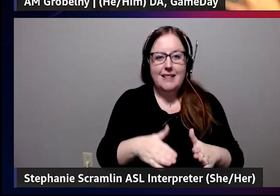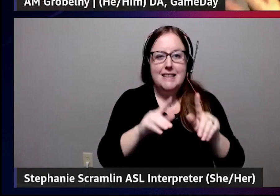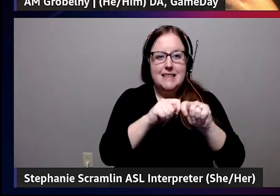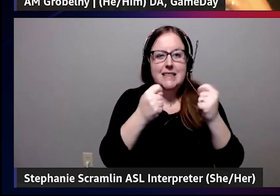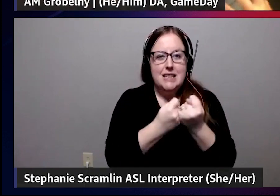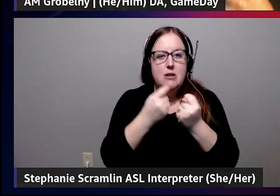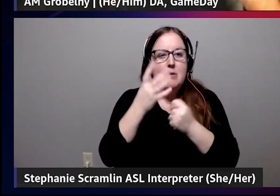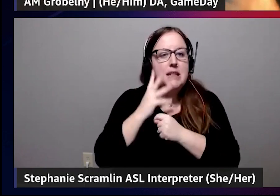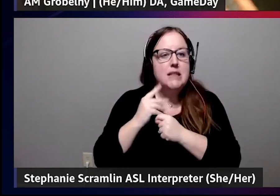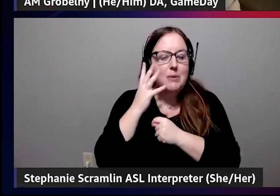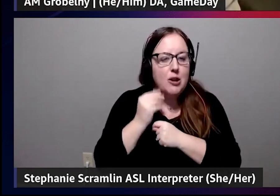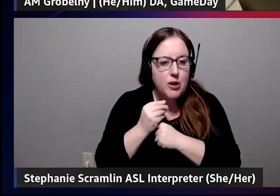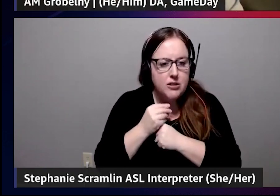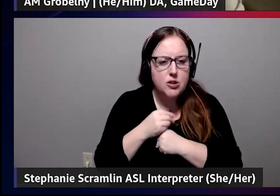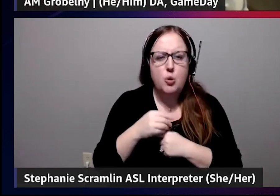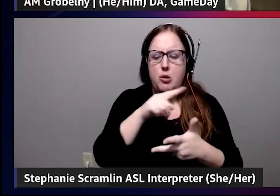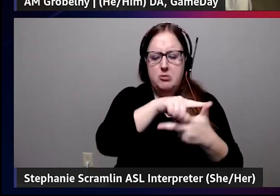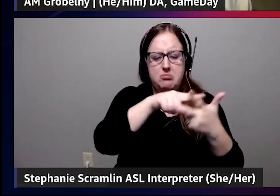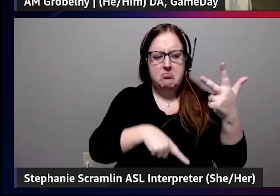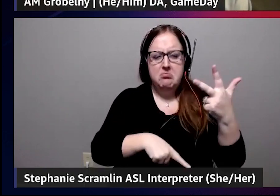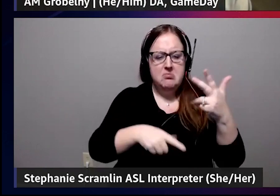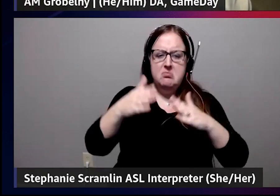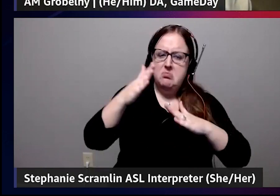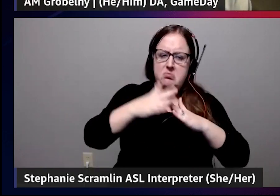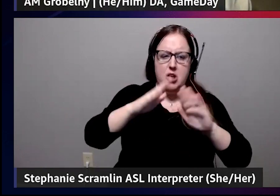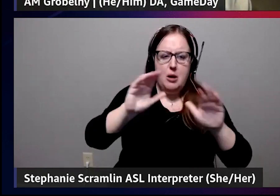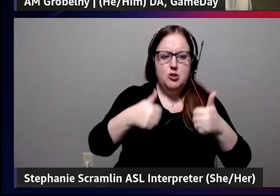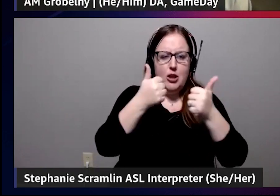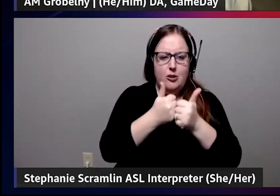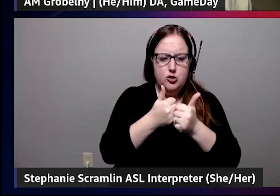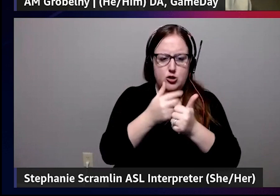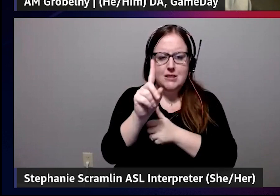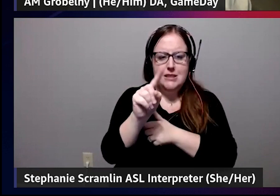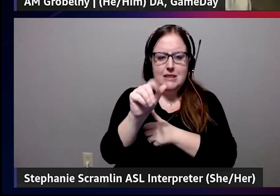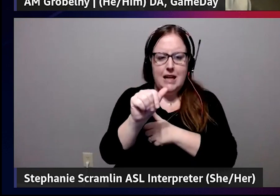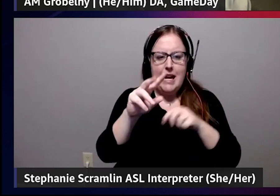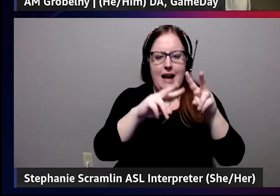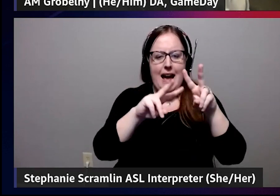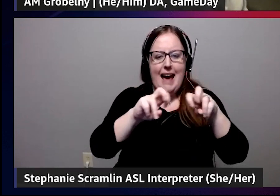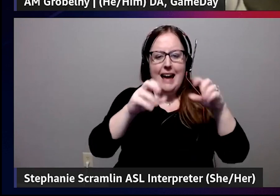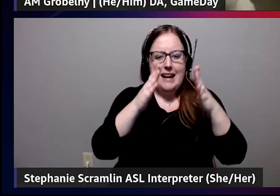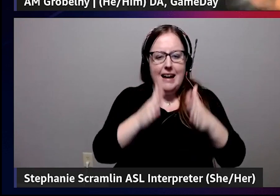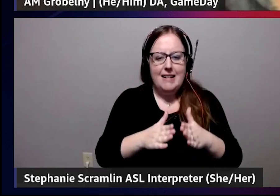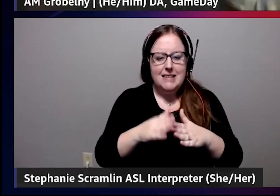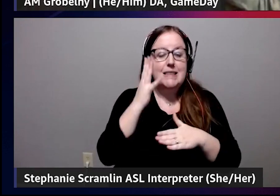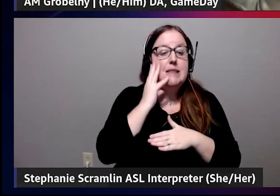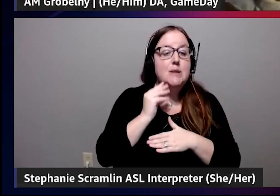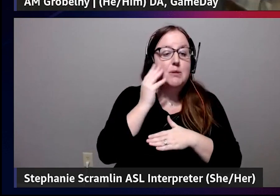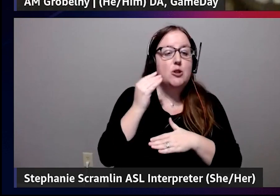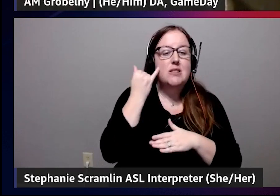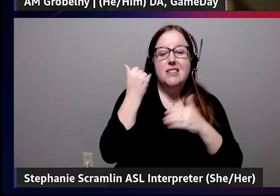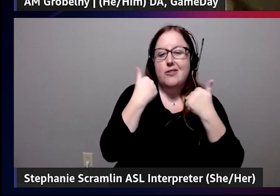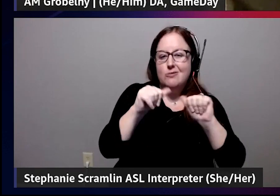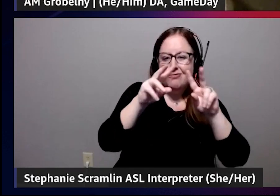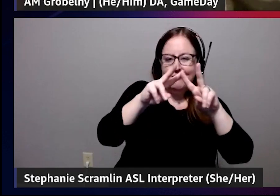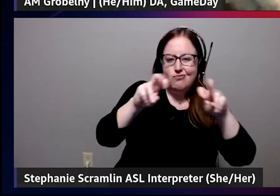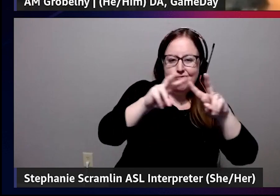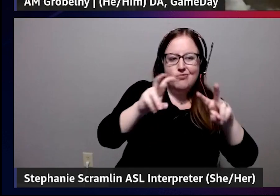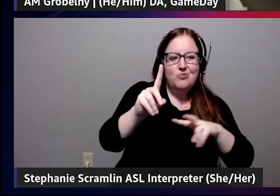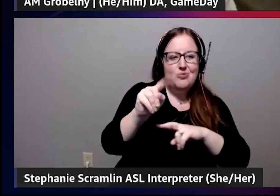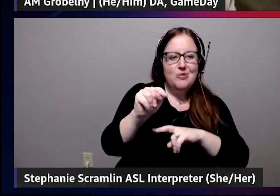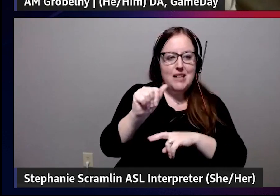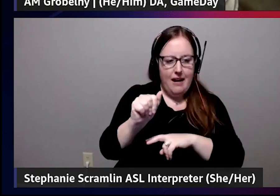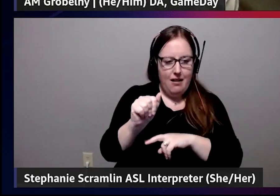say are like the three biggest challenges that data analyst teams face when they're trying to analyze data from all these